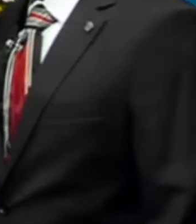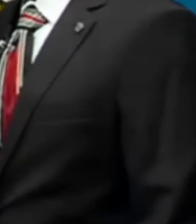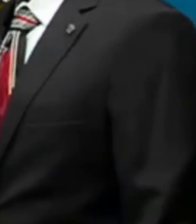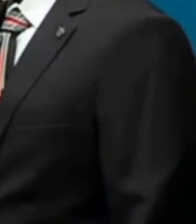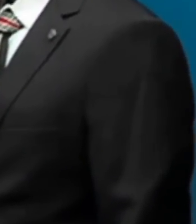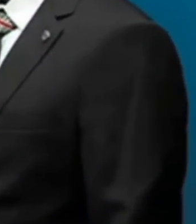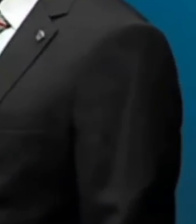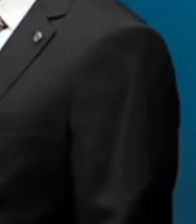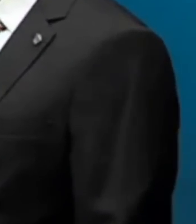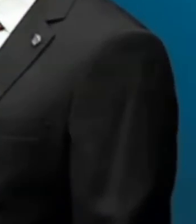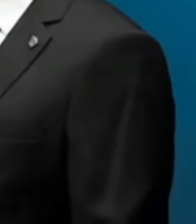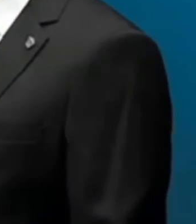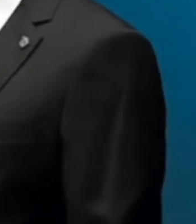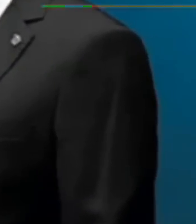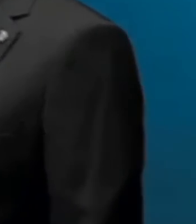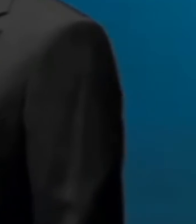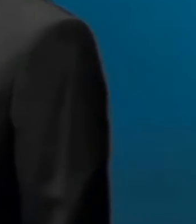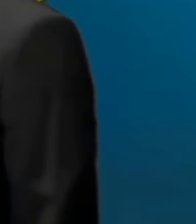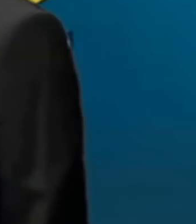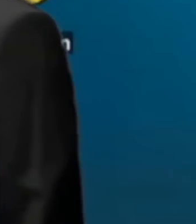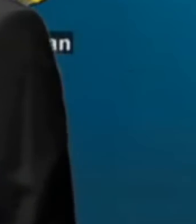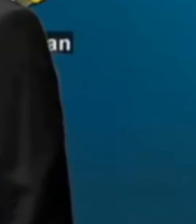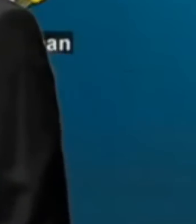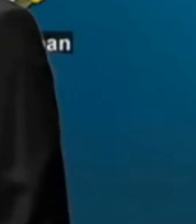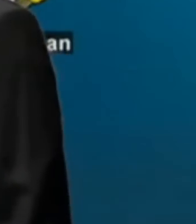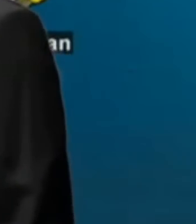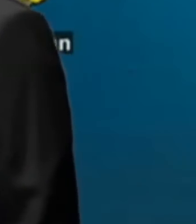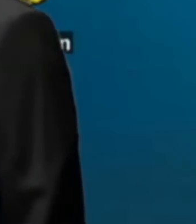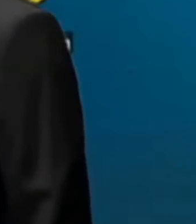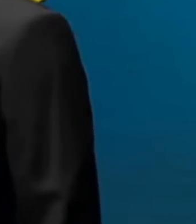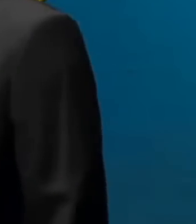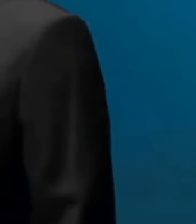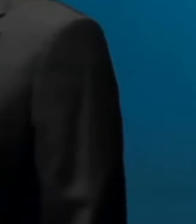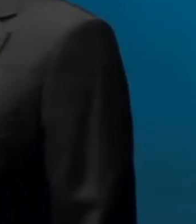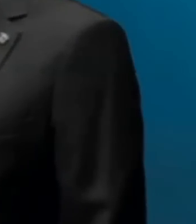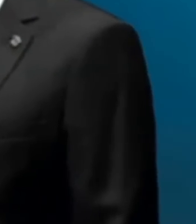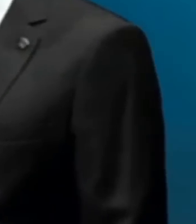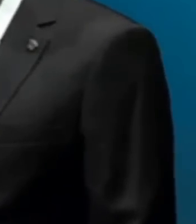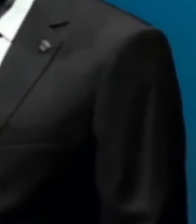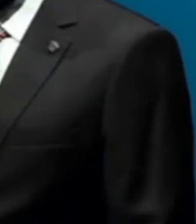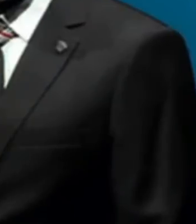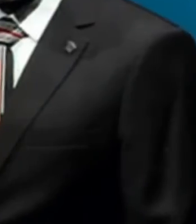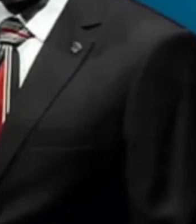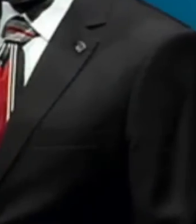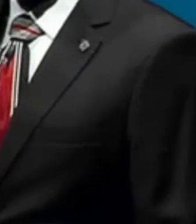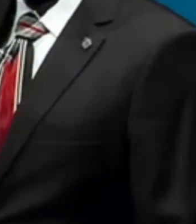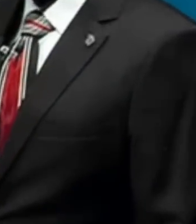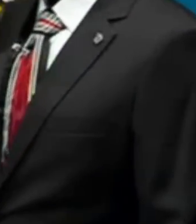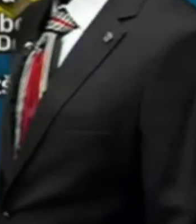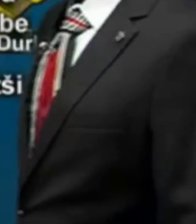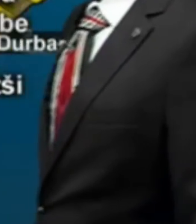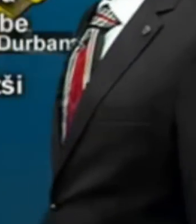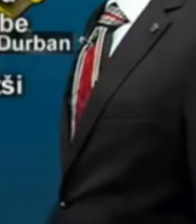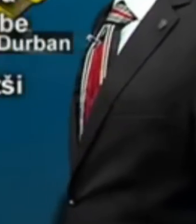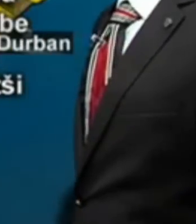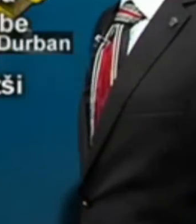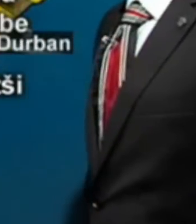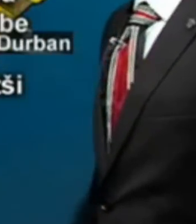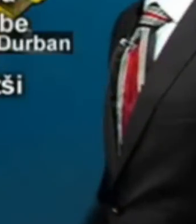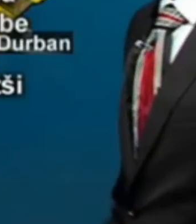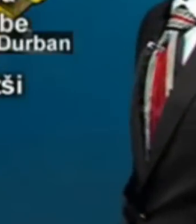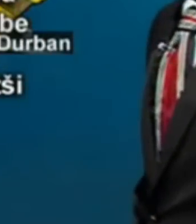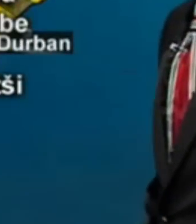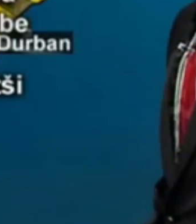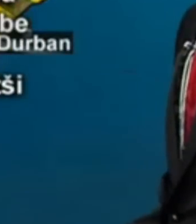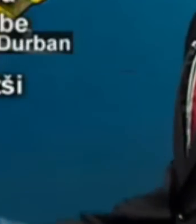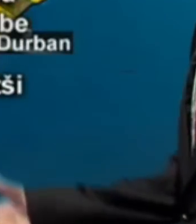tirelo tša boso magešo ba re lemoša gabotse re hlokomeleng re ka ba le phefo tše maatla tše di tla tutlago ka lewatleng ge re ya ka dikarolong tše a re hlokomeleng re sa bona gabotse ba tirelo tša